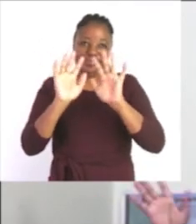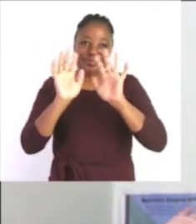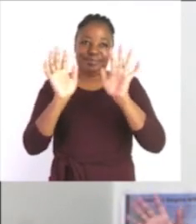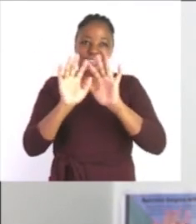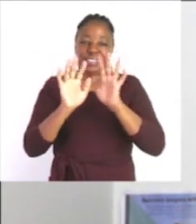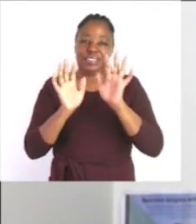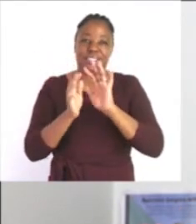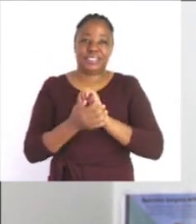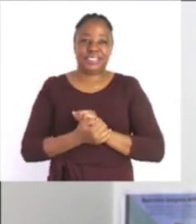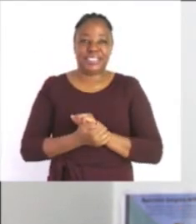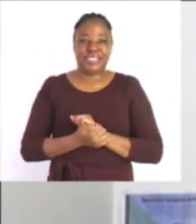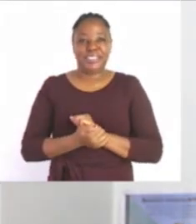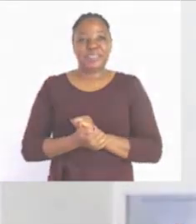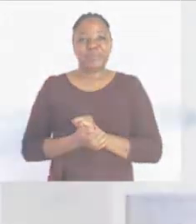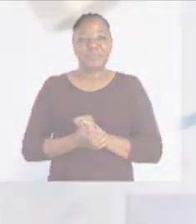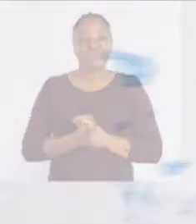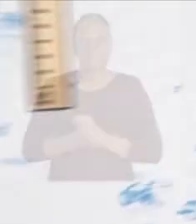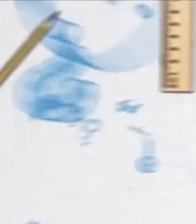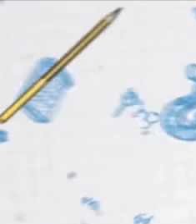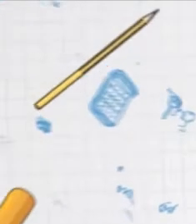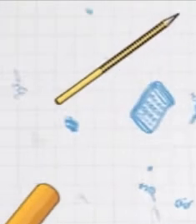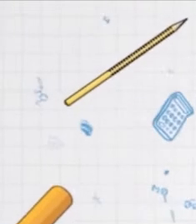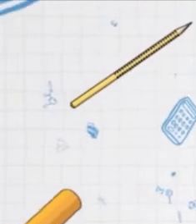say goodbye.